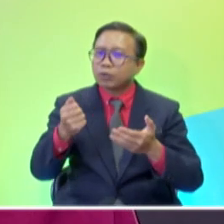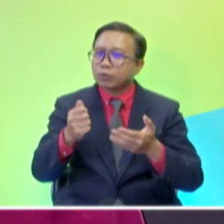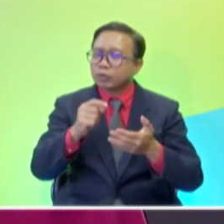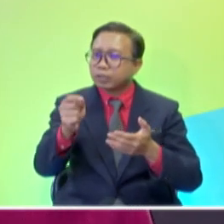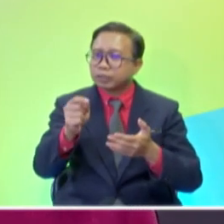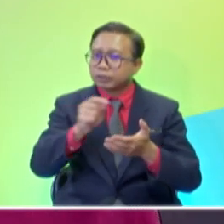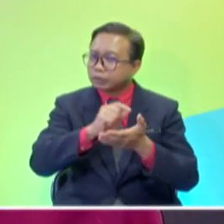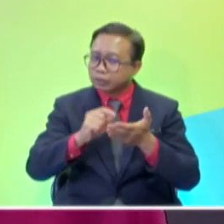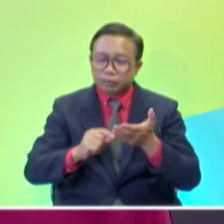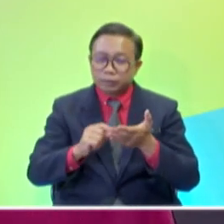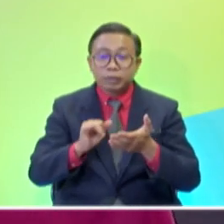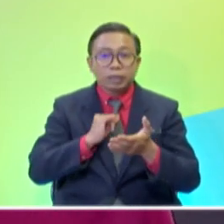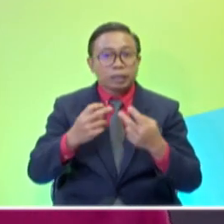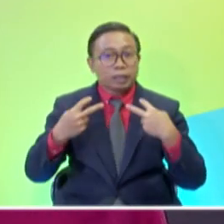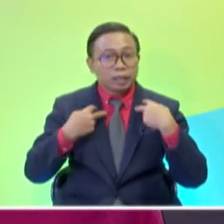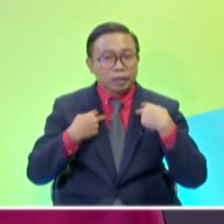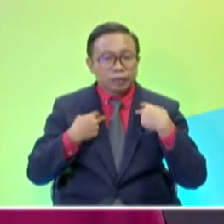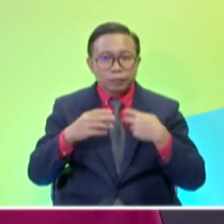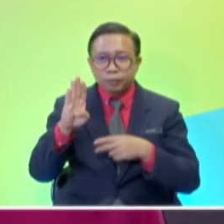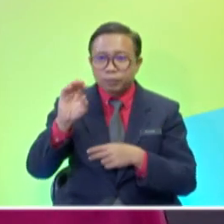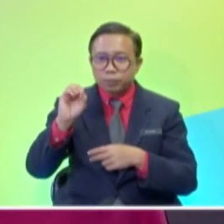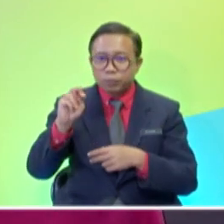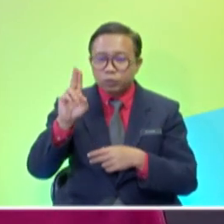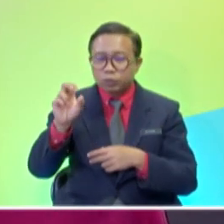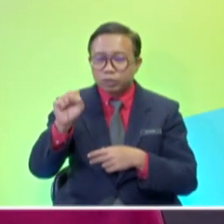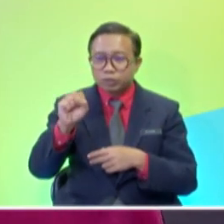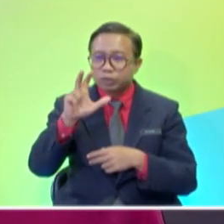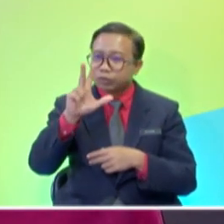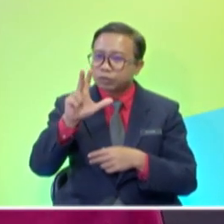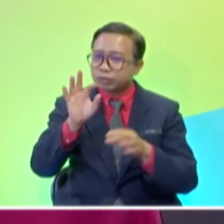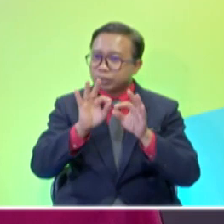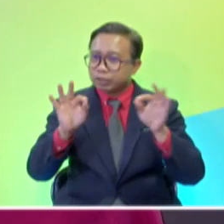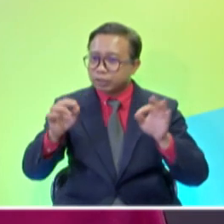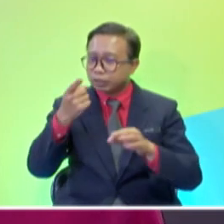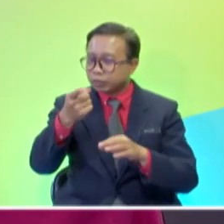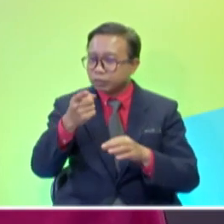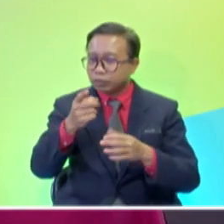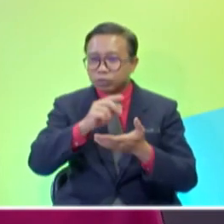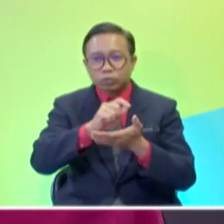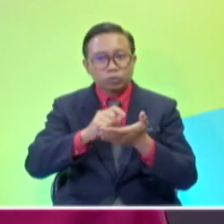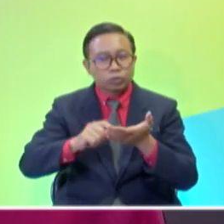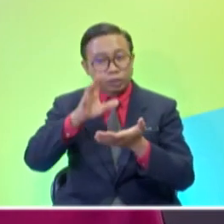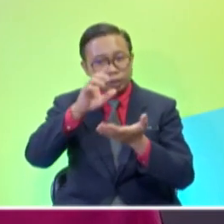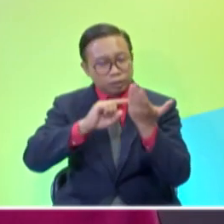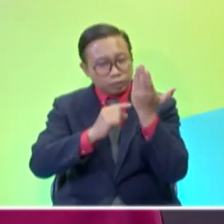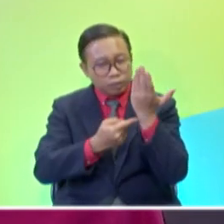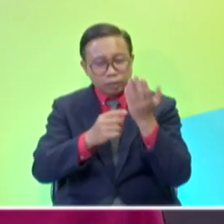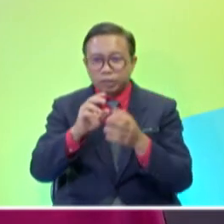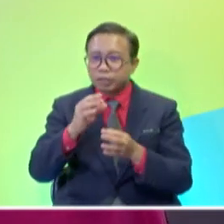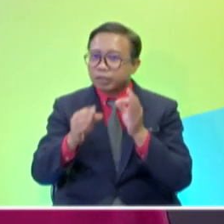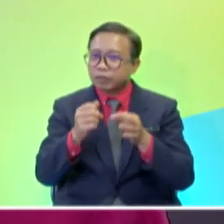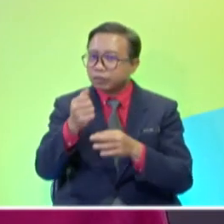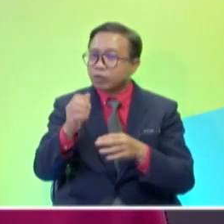progress, because I have an bonus extra 3 sentences for you all to rewrite if you are able